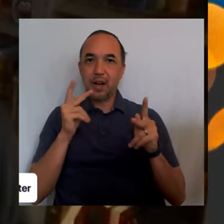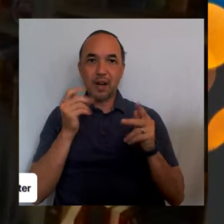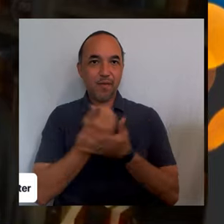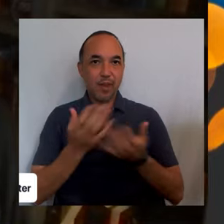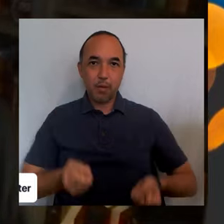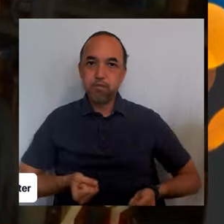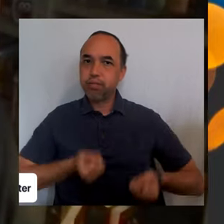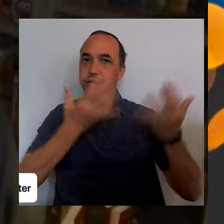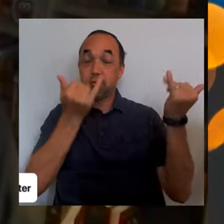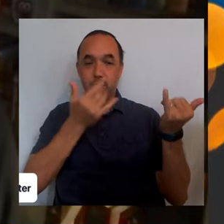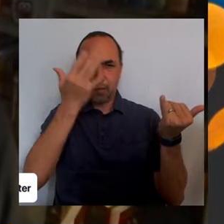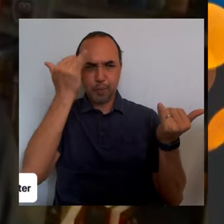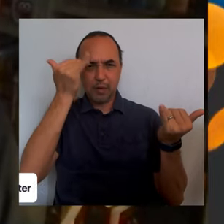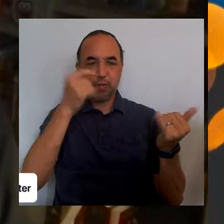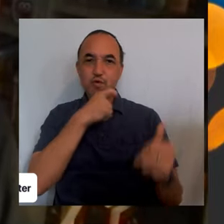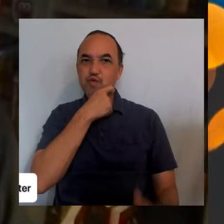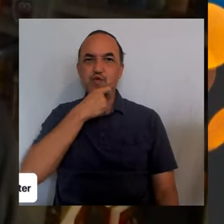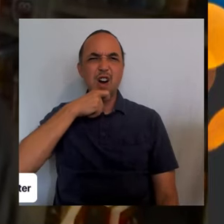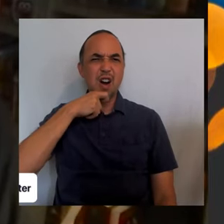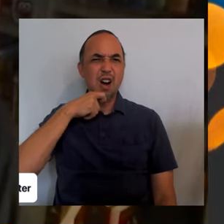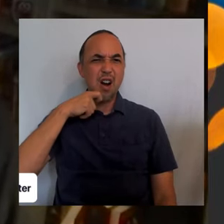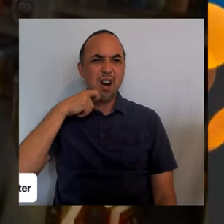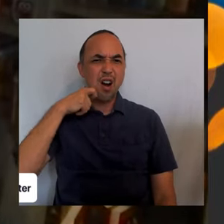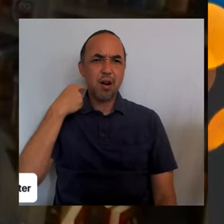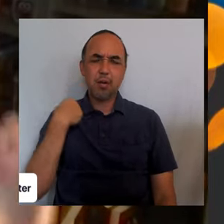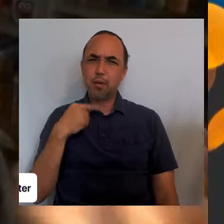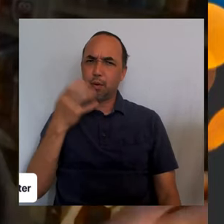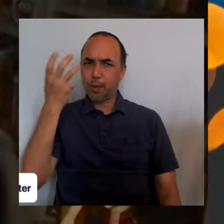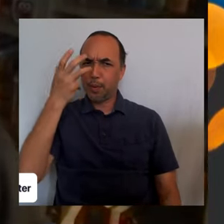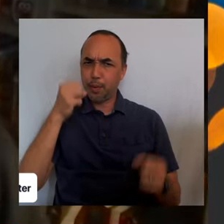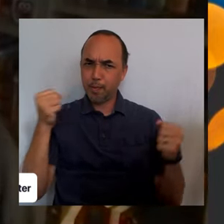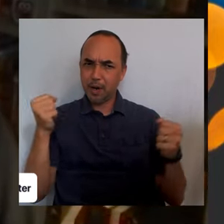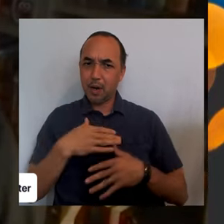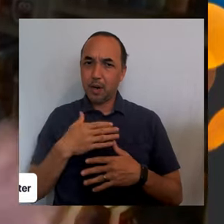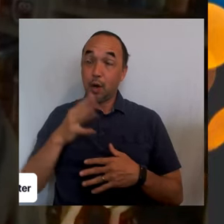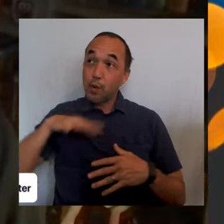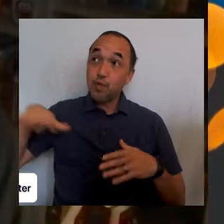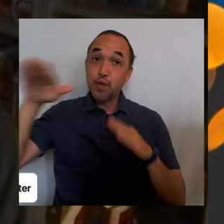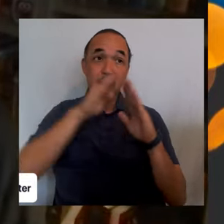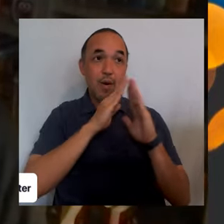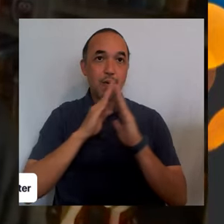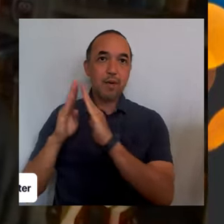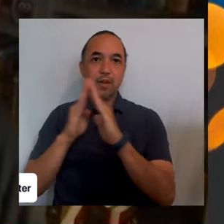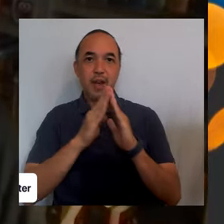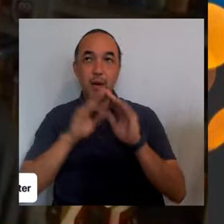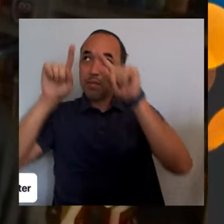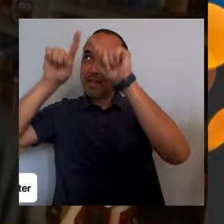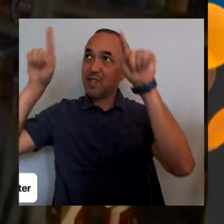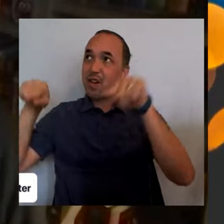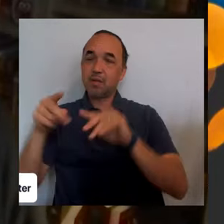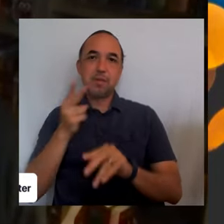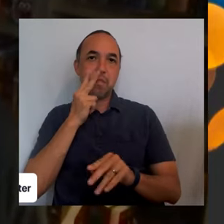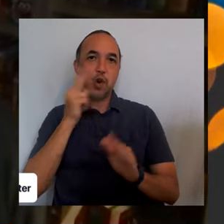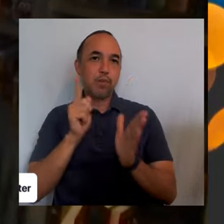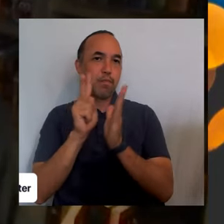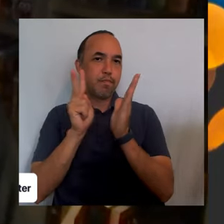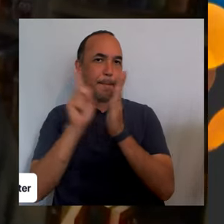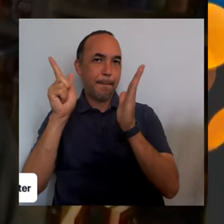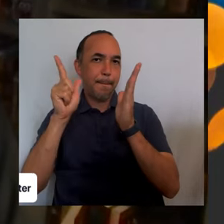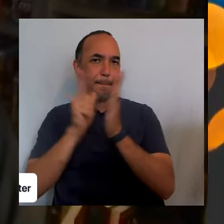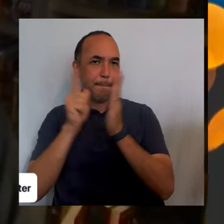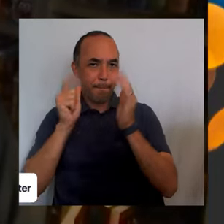really dry at the time. Quite scary. I remember the whole town, there were signs everywhere. But in any case, we